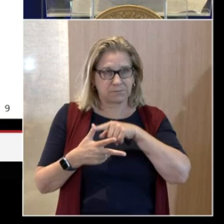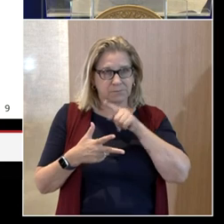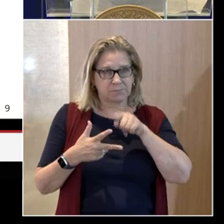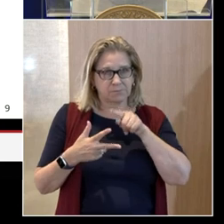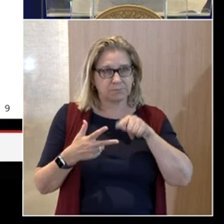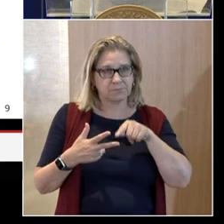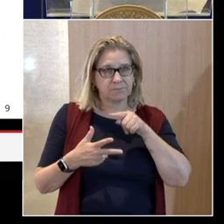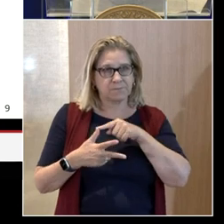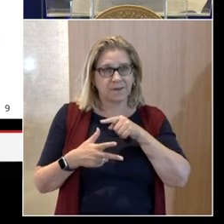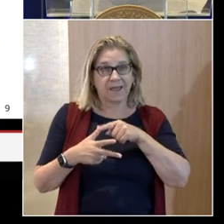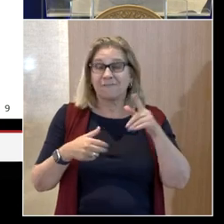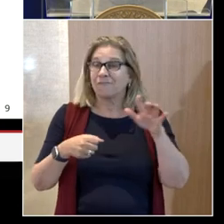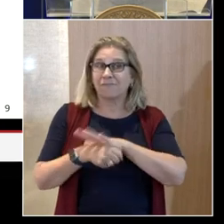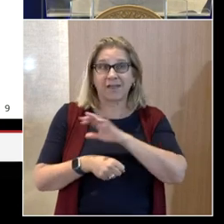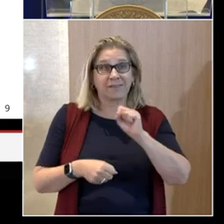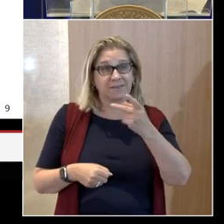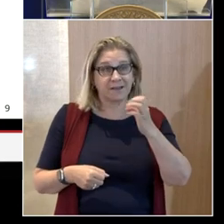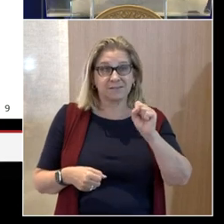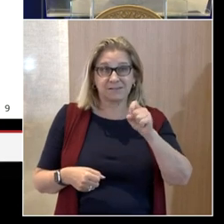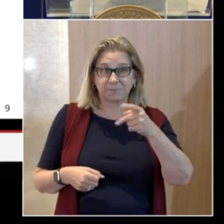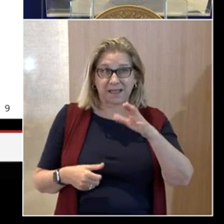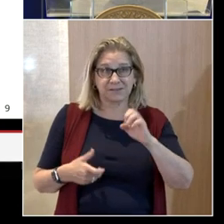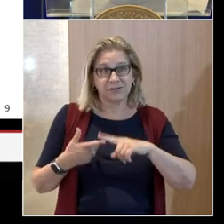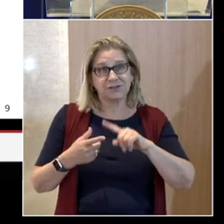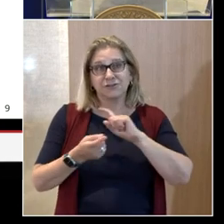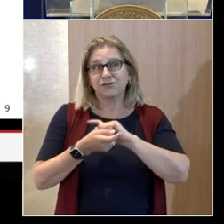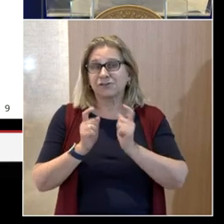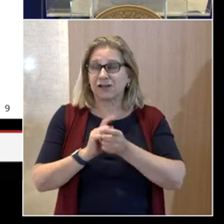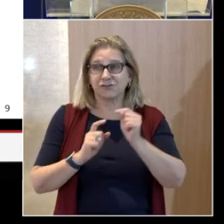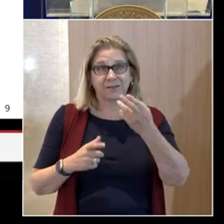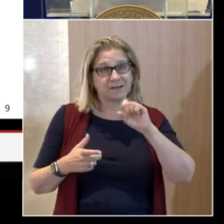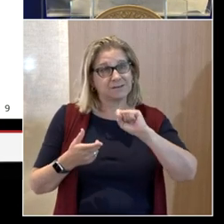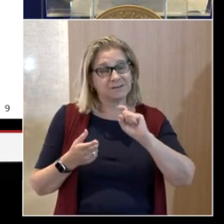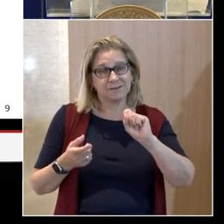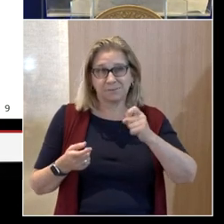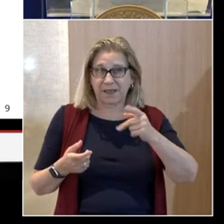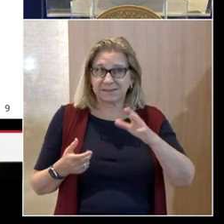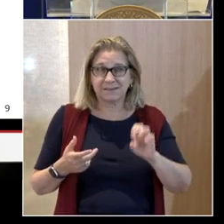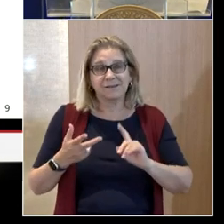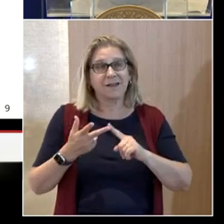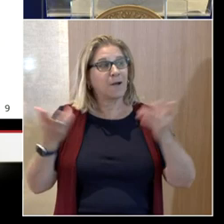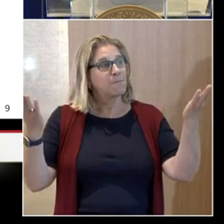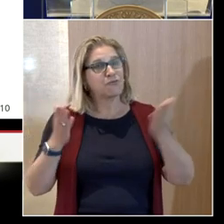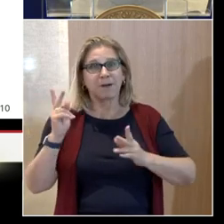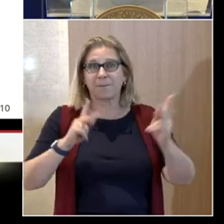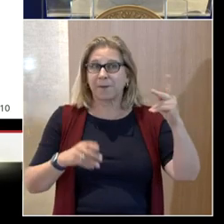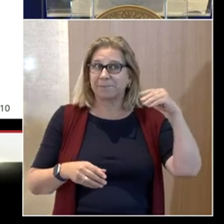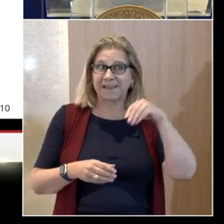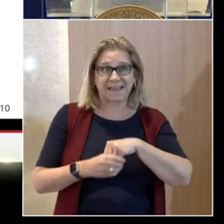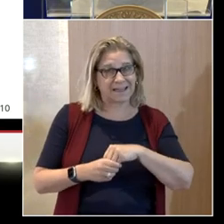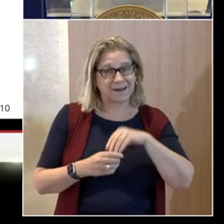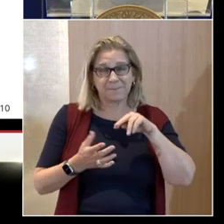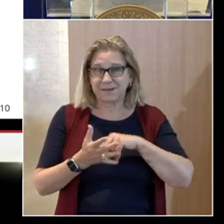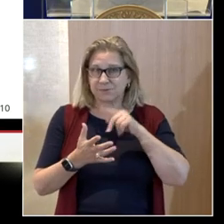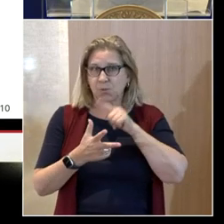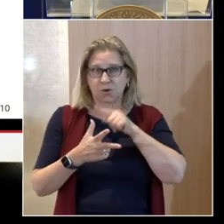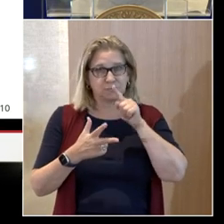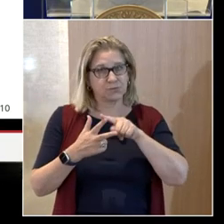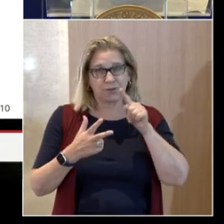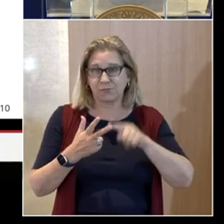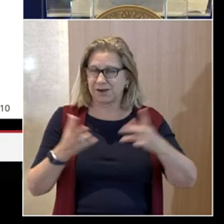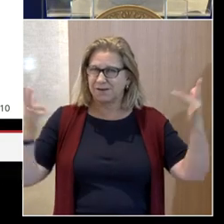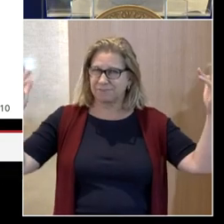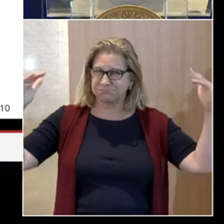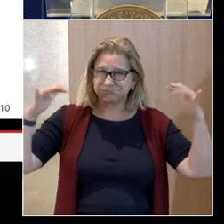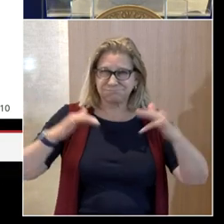the space, change the space, bring the people. Next slide. One of our main tools